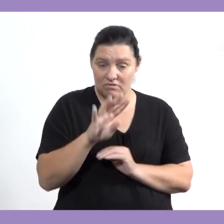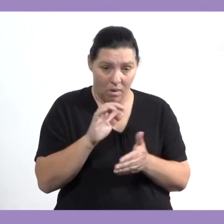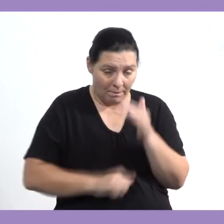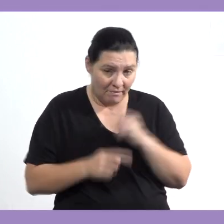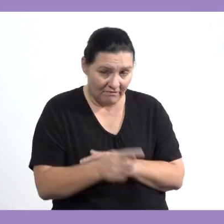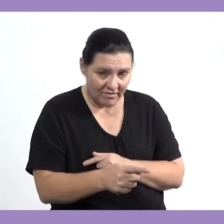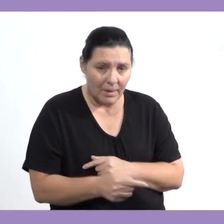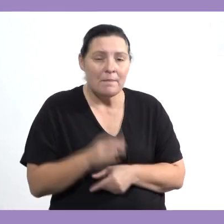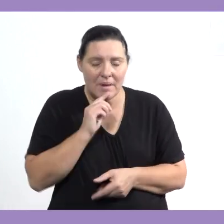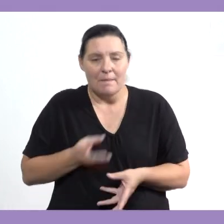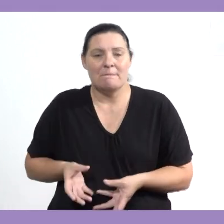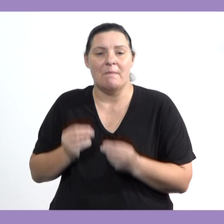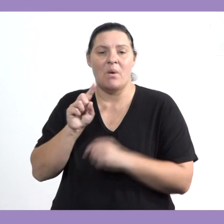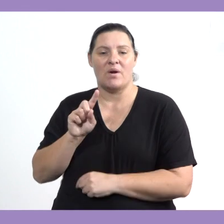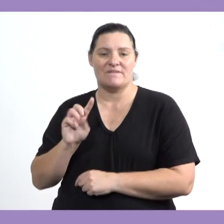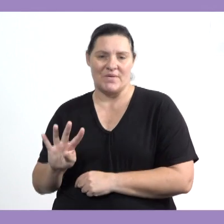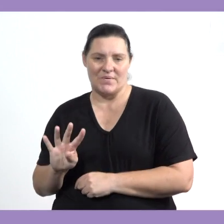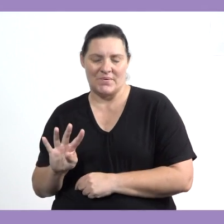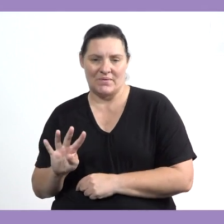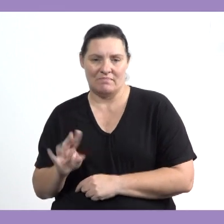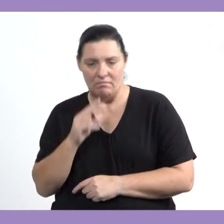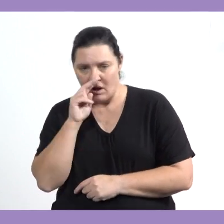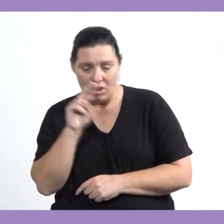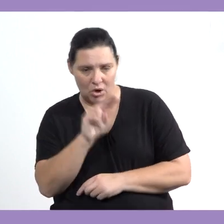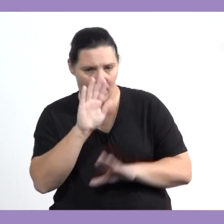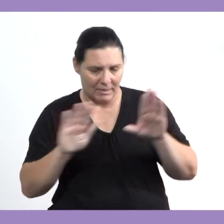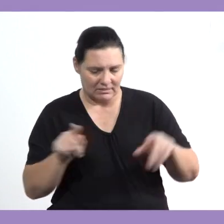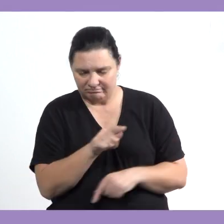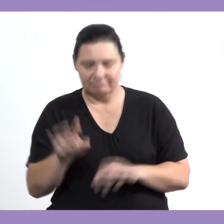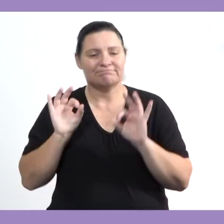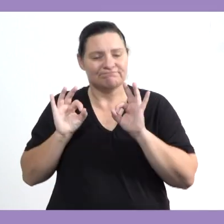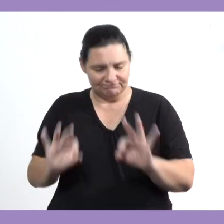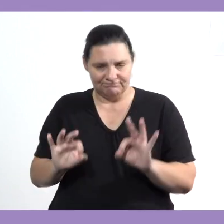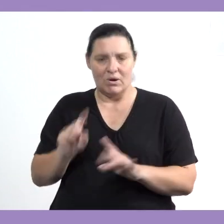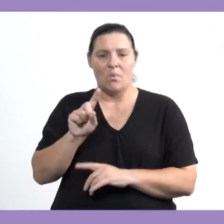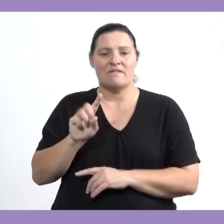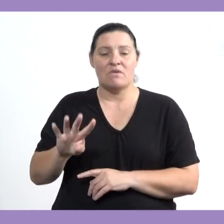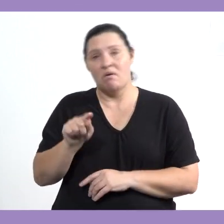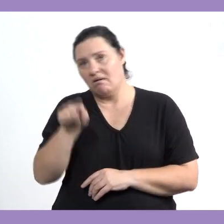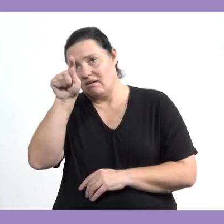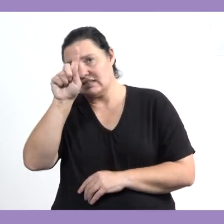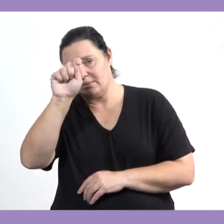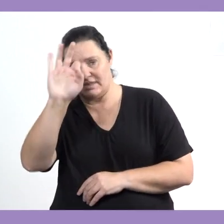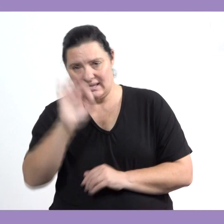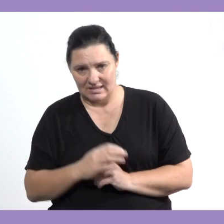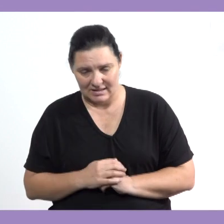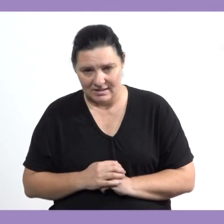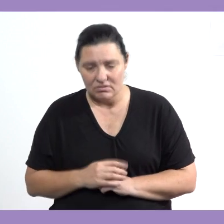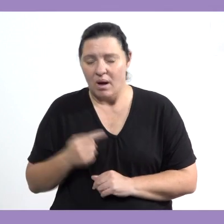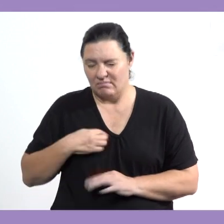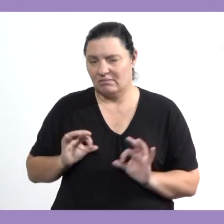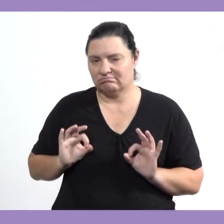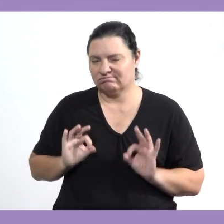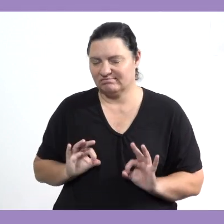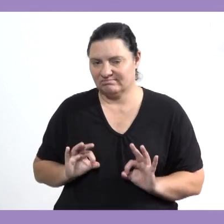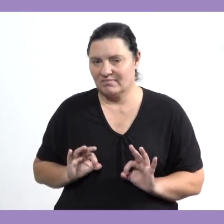minus 4 from that, that is going to give me 14. And when I look at my pattern, 14 is my third term. So that means that